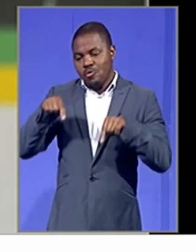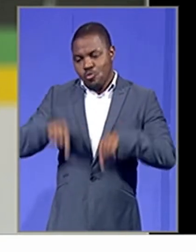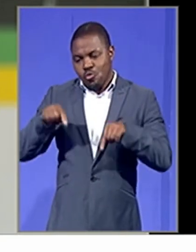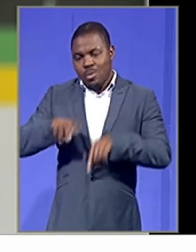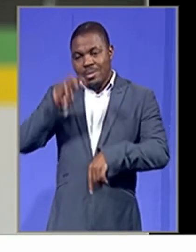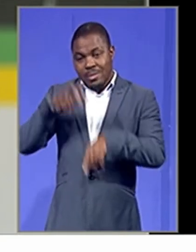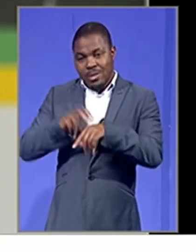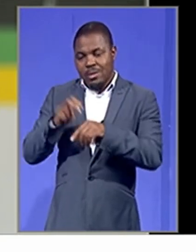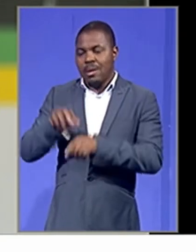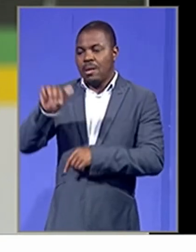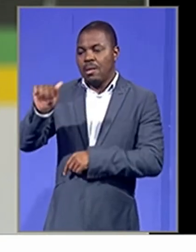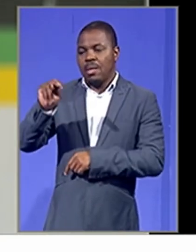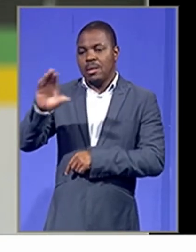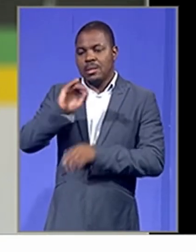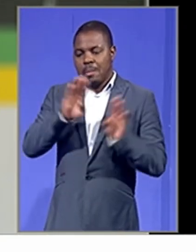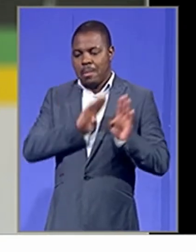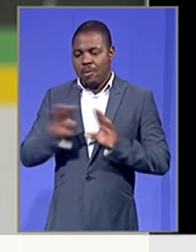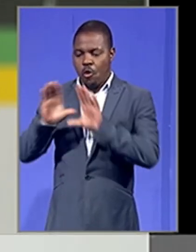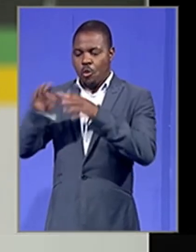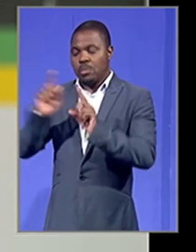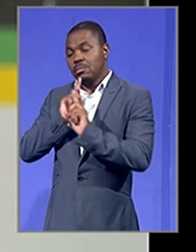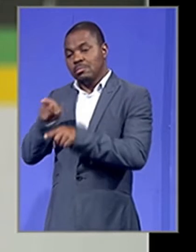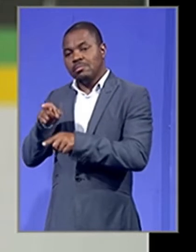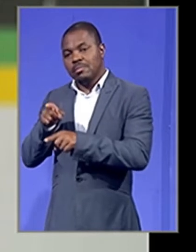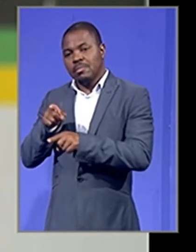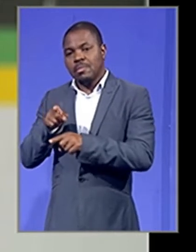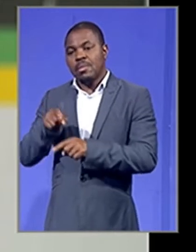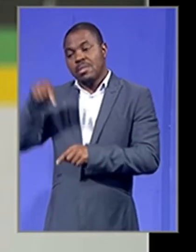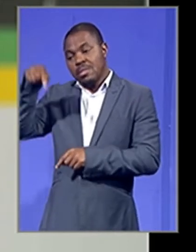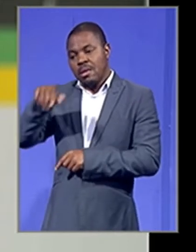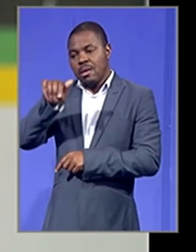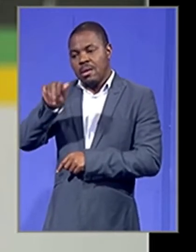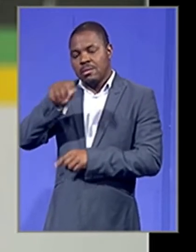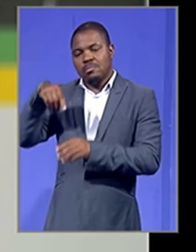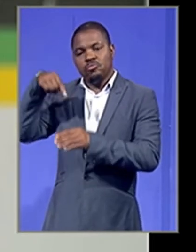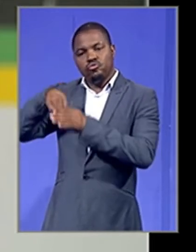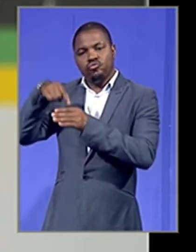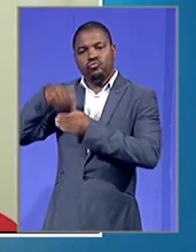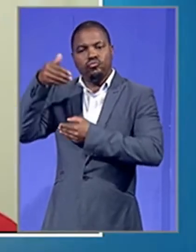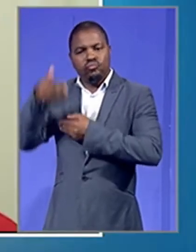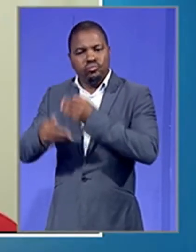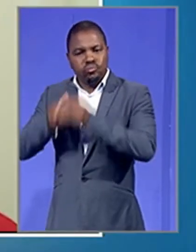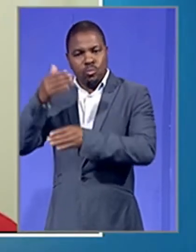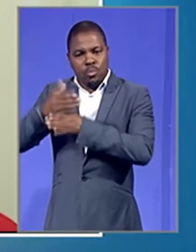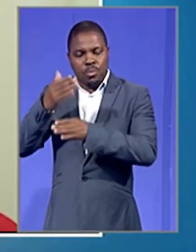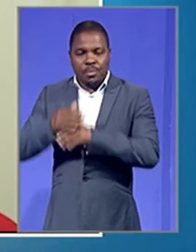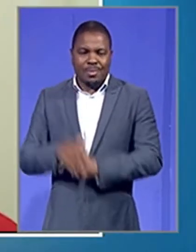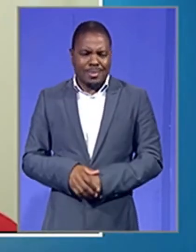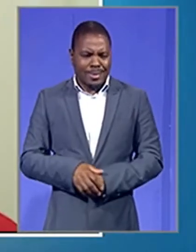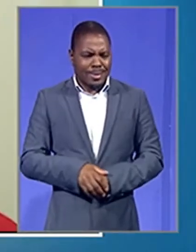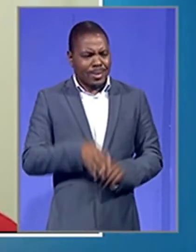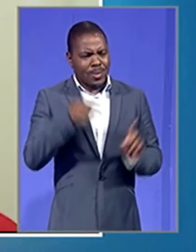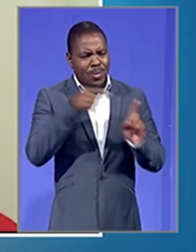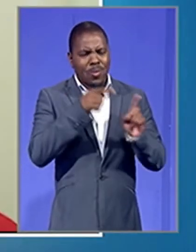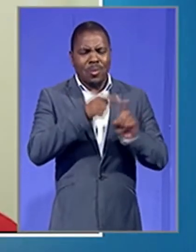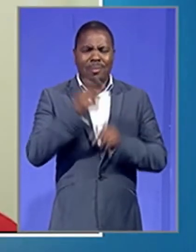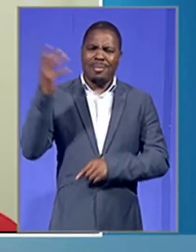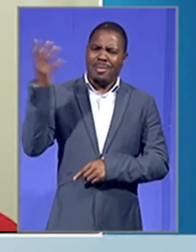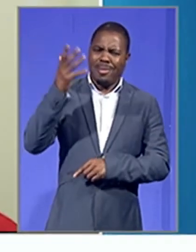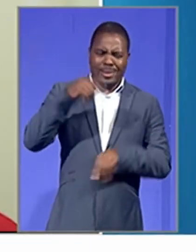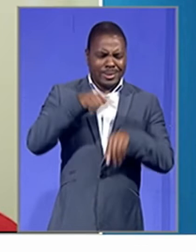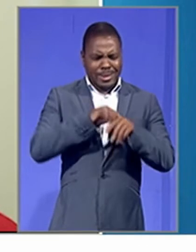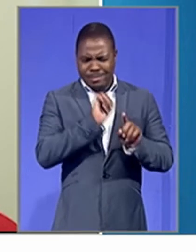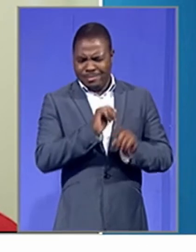our Integrity Commission. That work internally in the ANC is taking place. The timing of this presser, that it